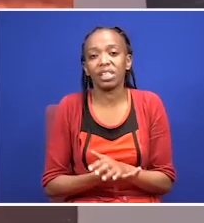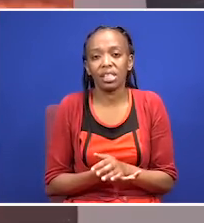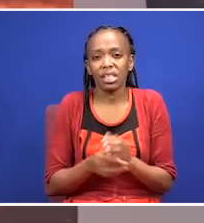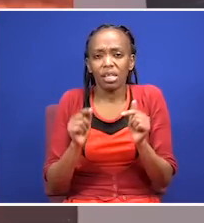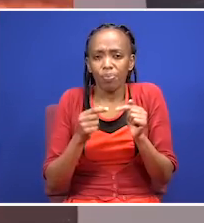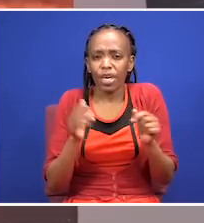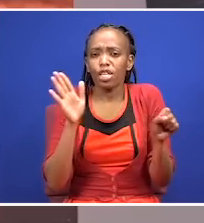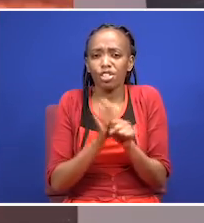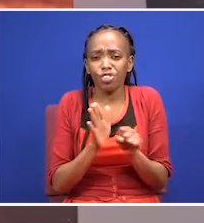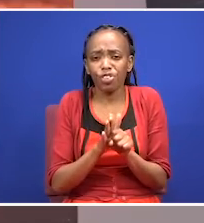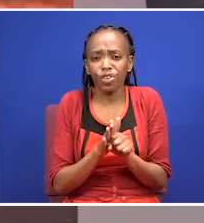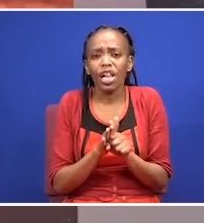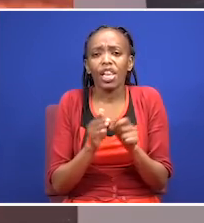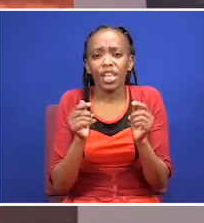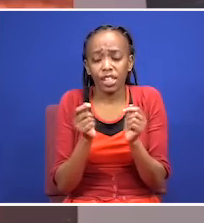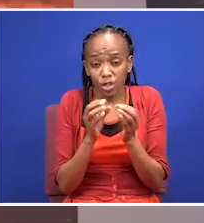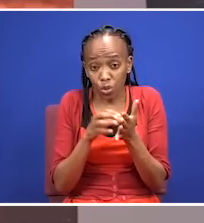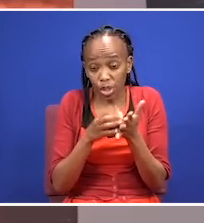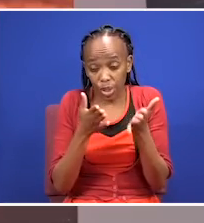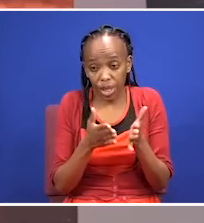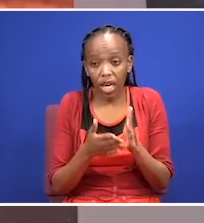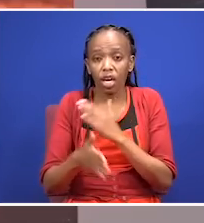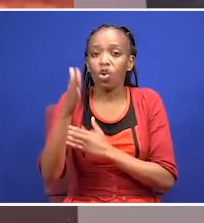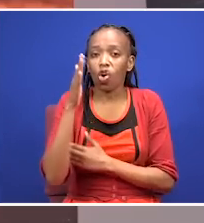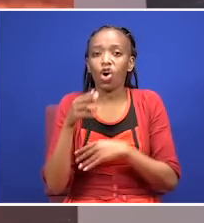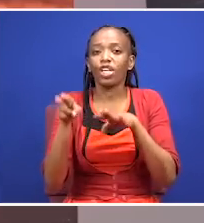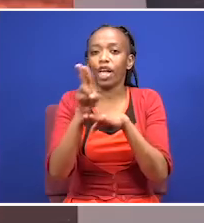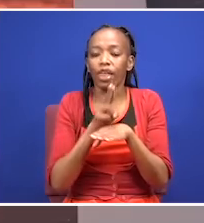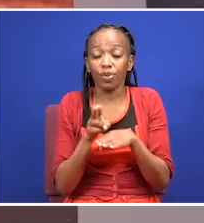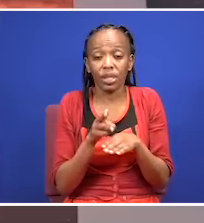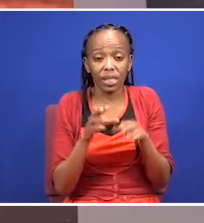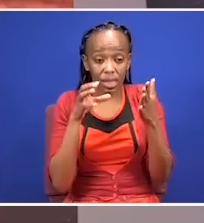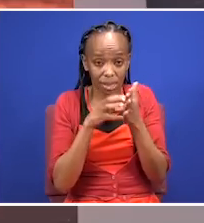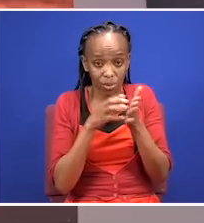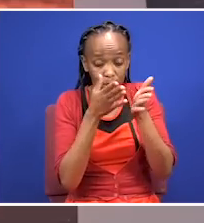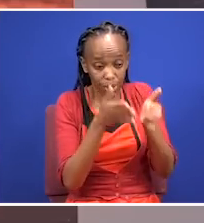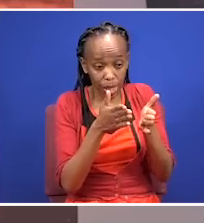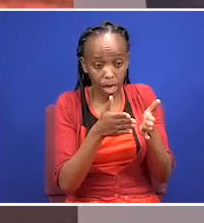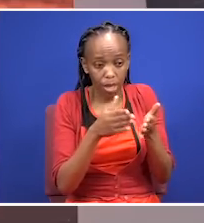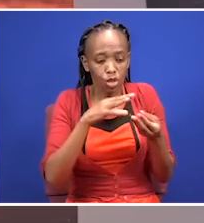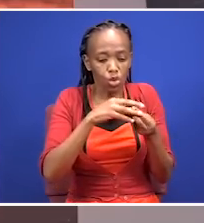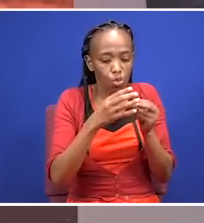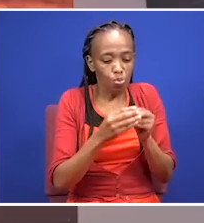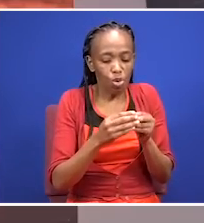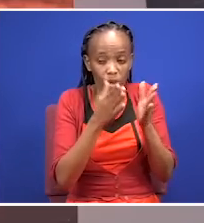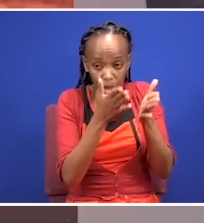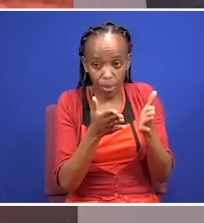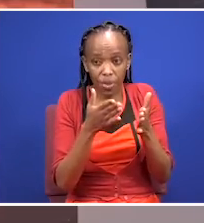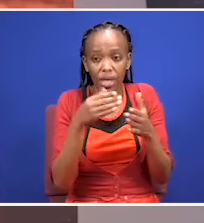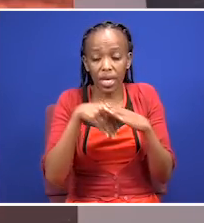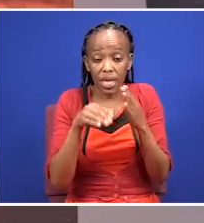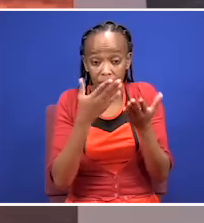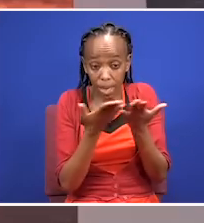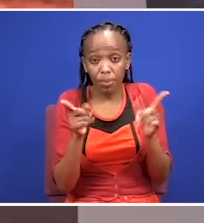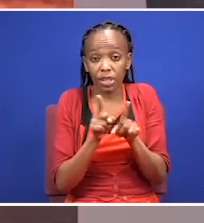painful as it may be and the list goes on god uses those situations to mold them in them